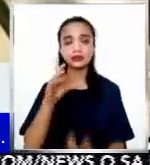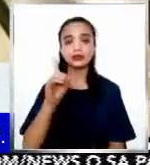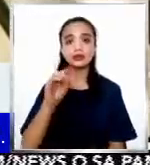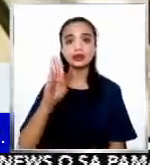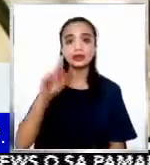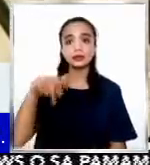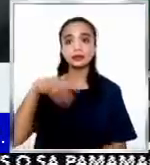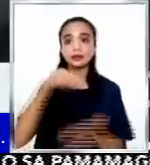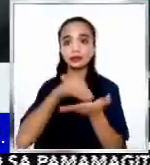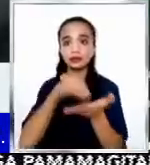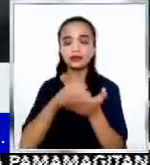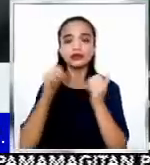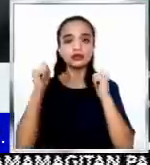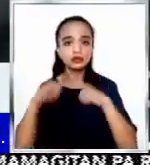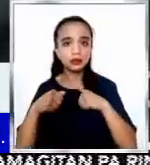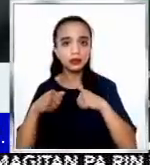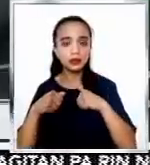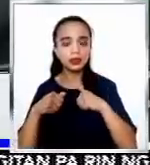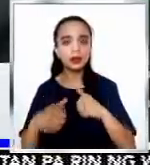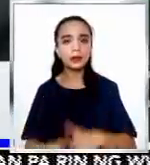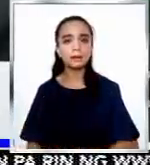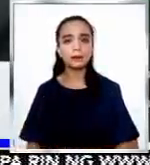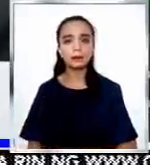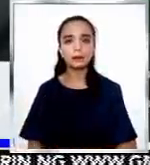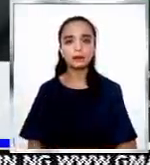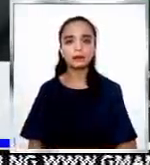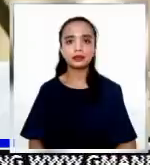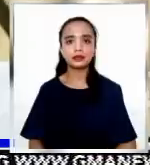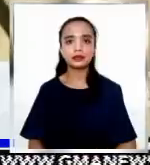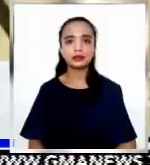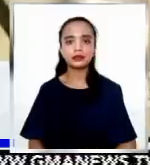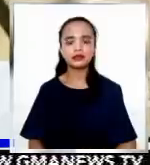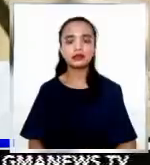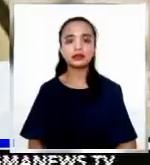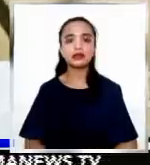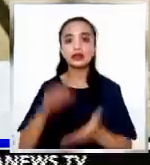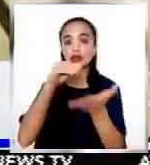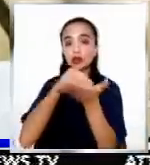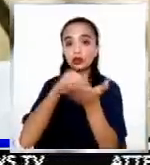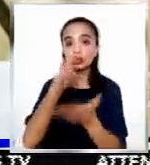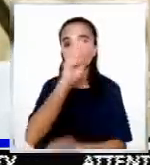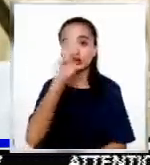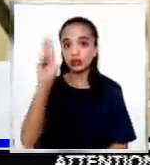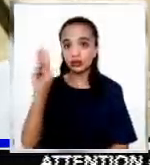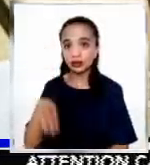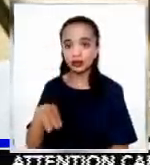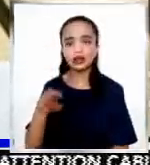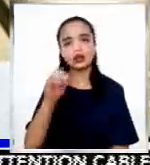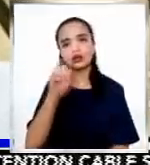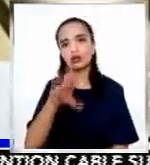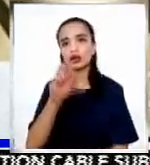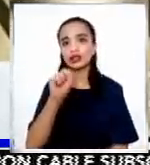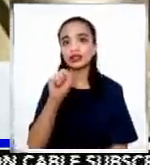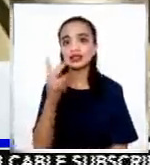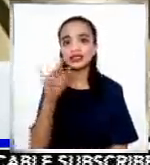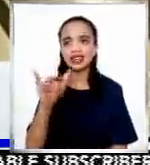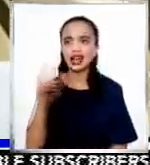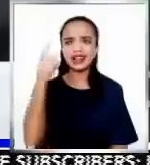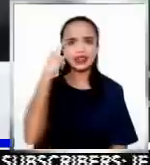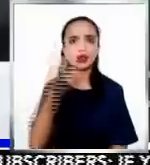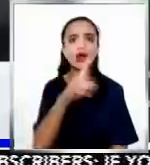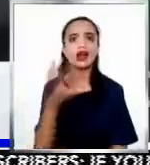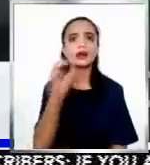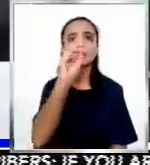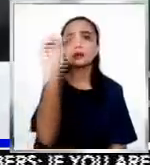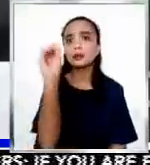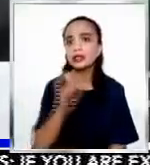SPV. The loans for Maynilad and for Sky, I think, were 100% repaid.